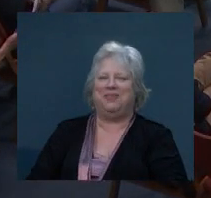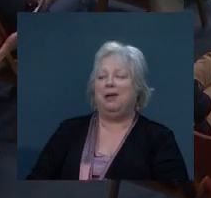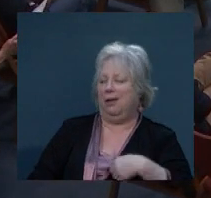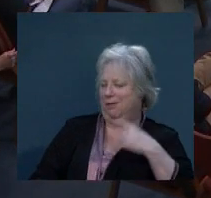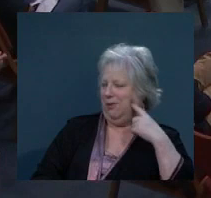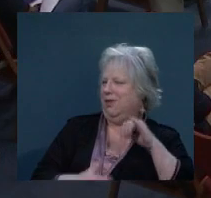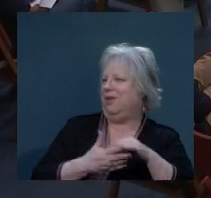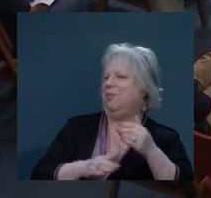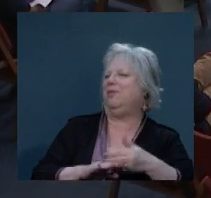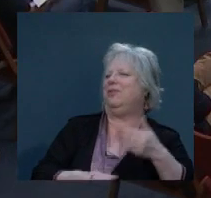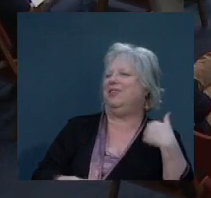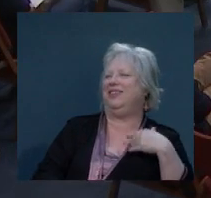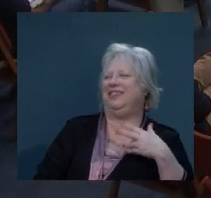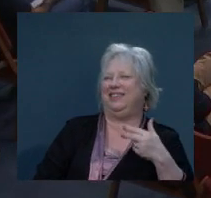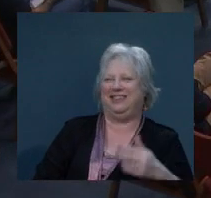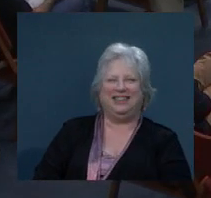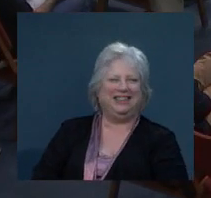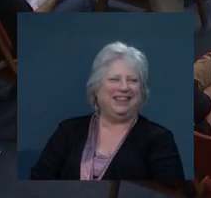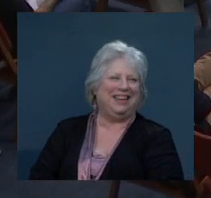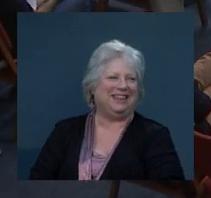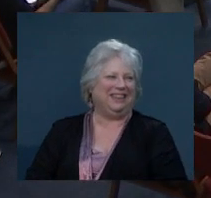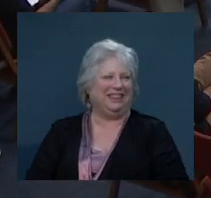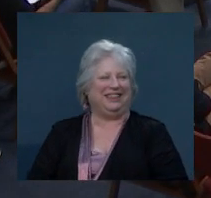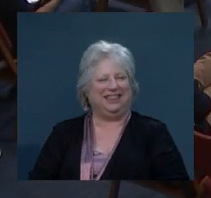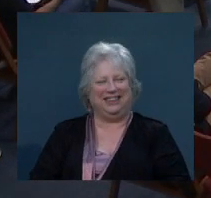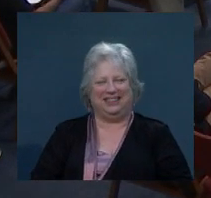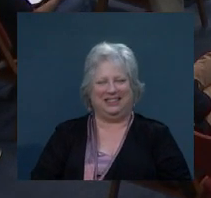that before.